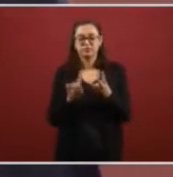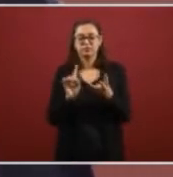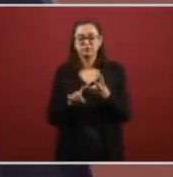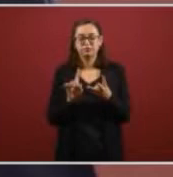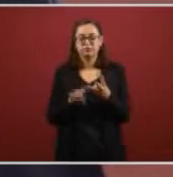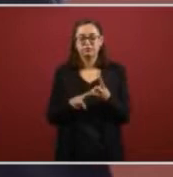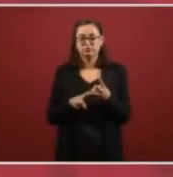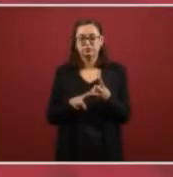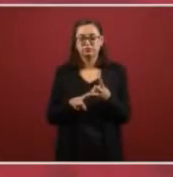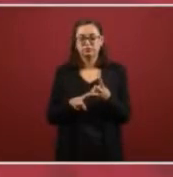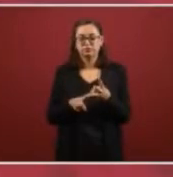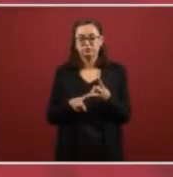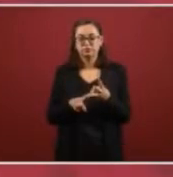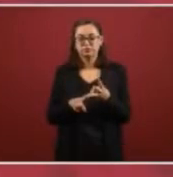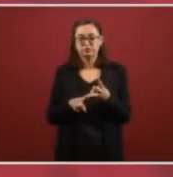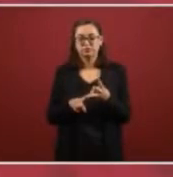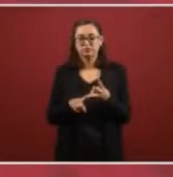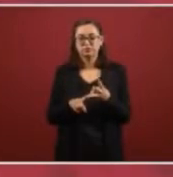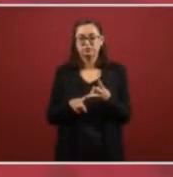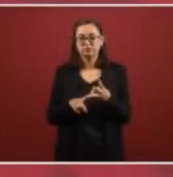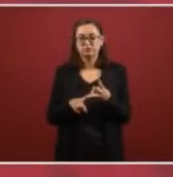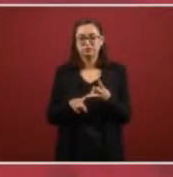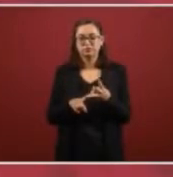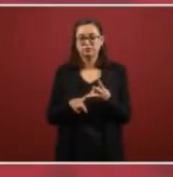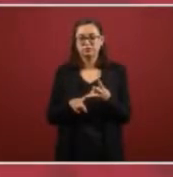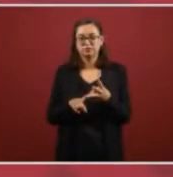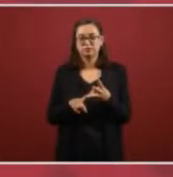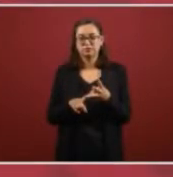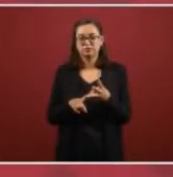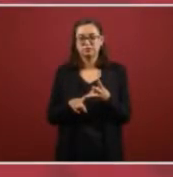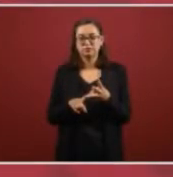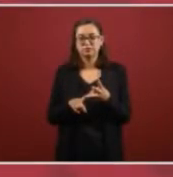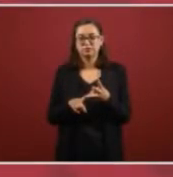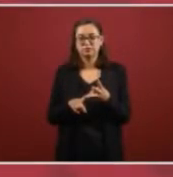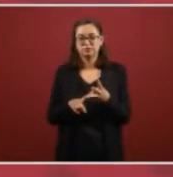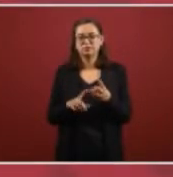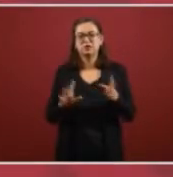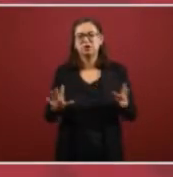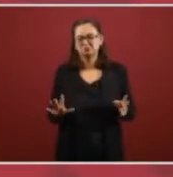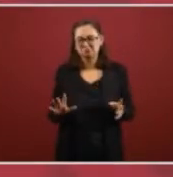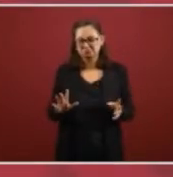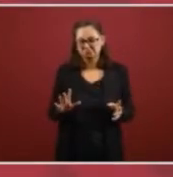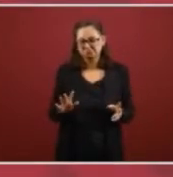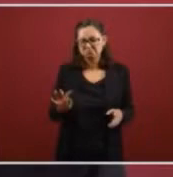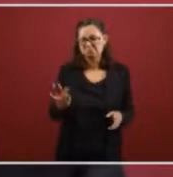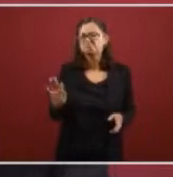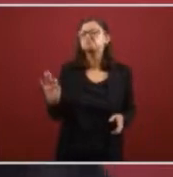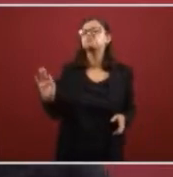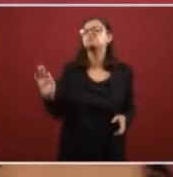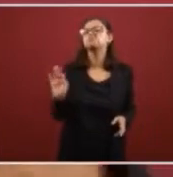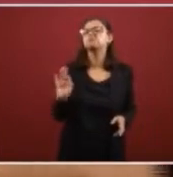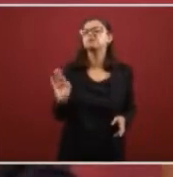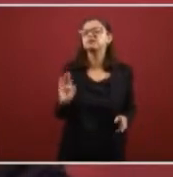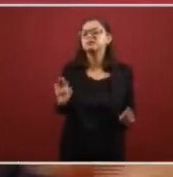let's say, like if we were attorneys, to accept with conceding.